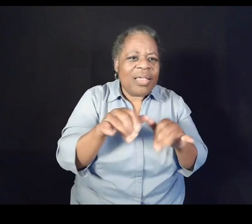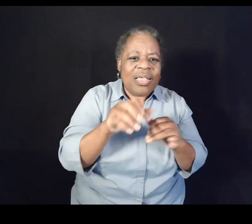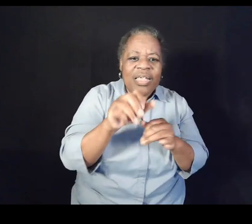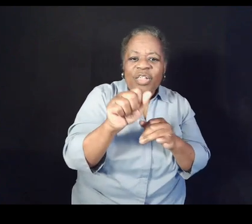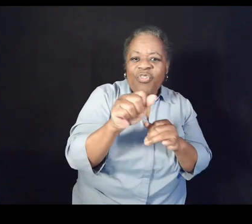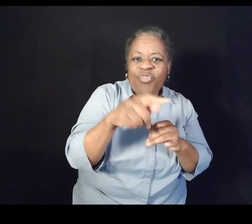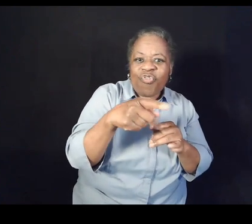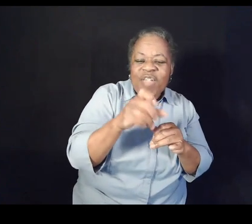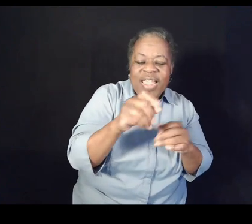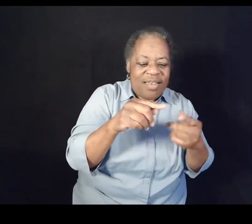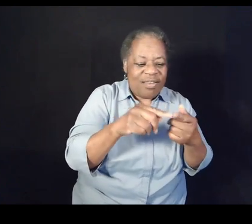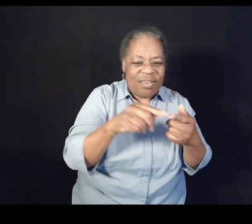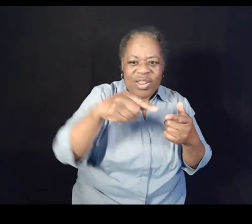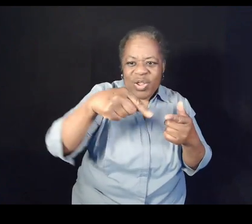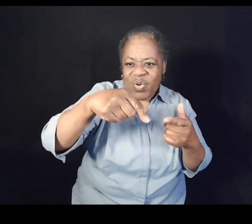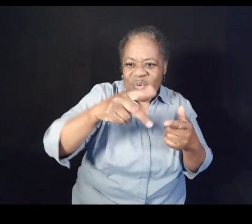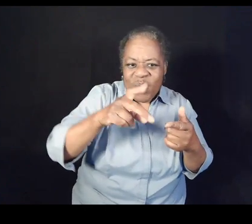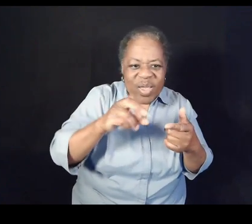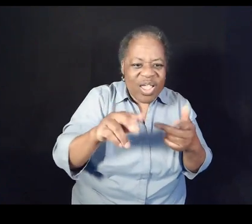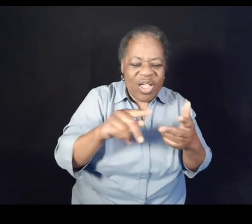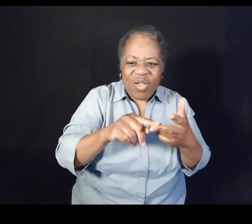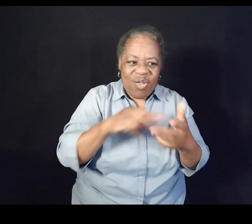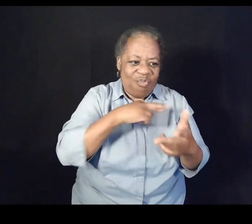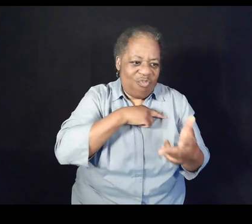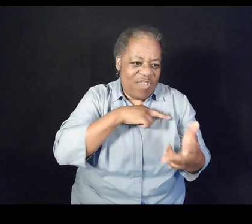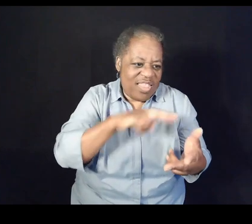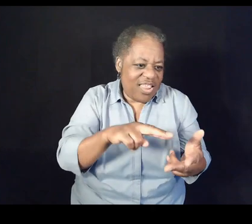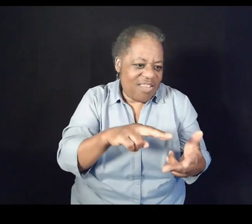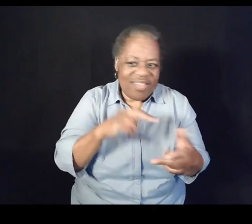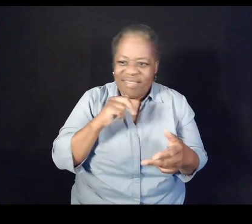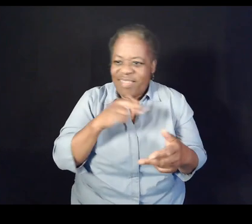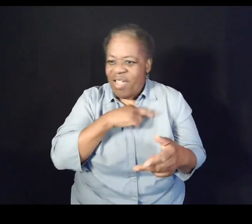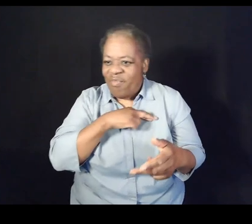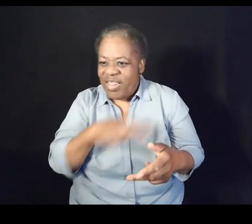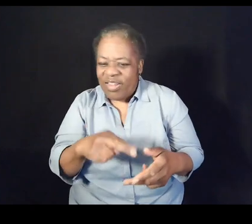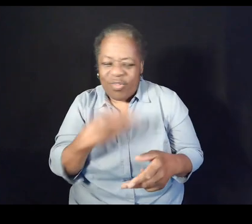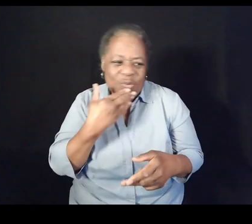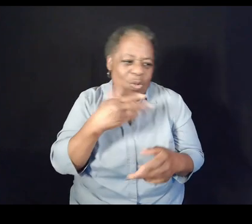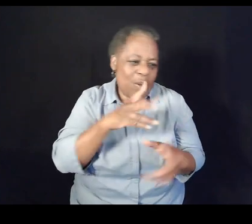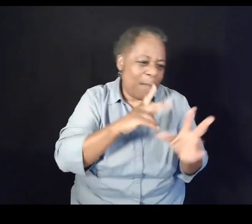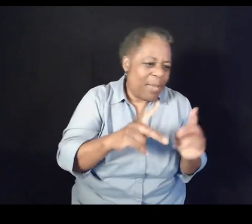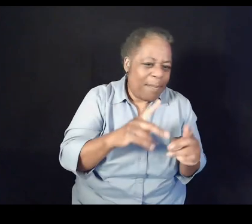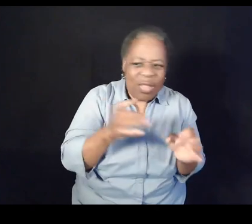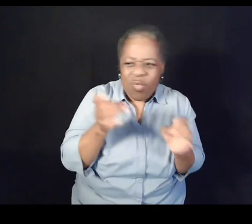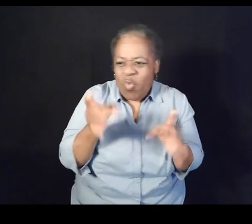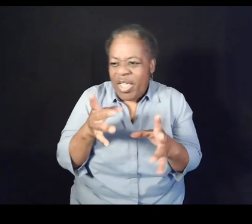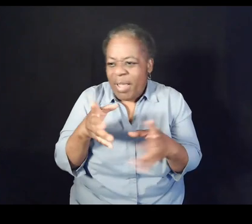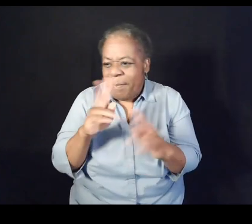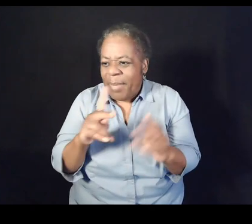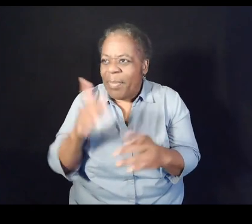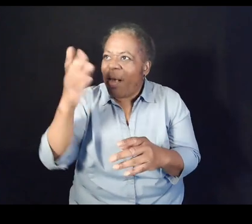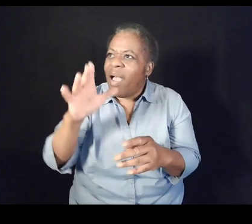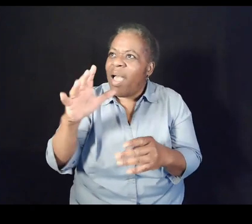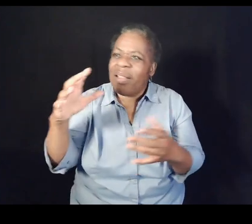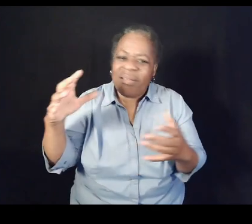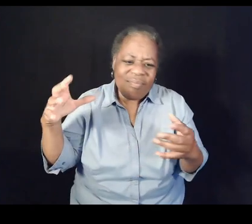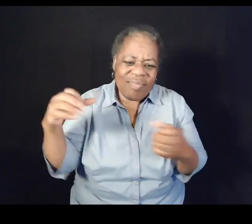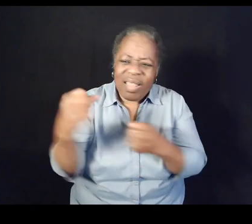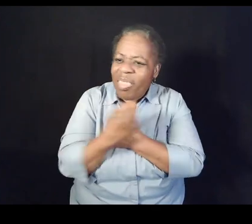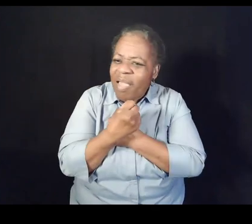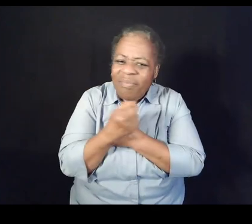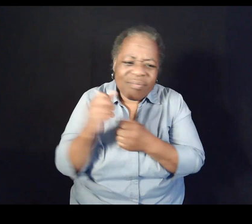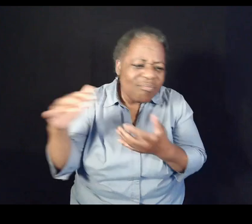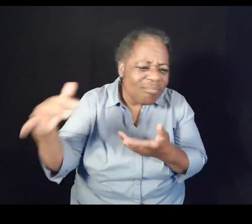people and religious people and irreligious people and good people and bad people and even wicked people. He loves us when we're flourishing in our